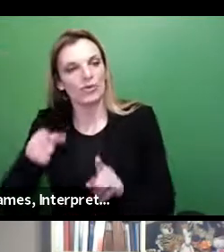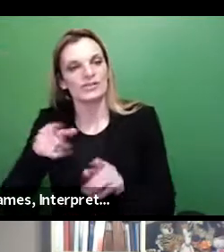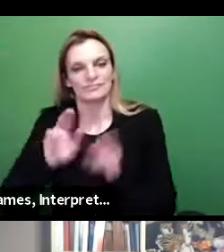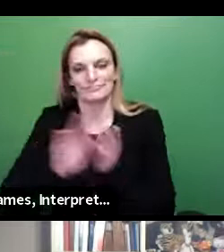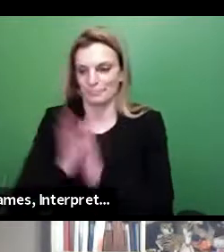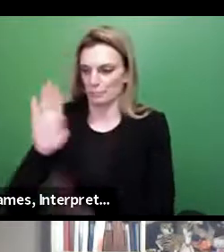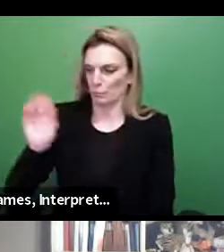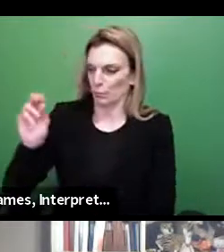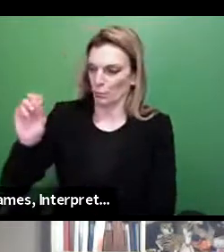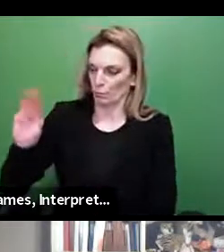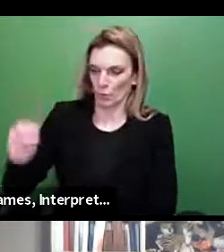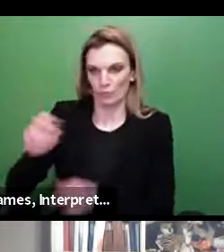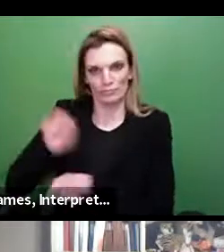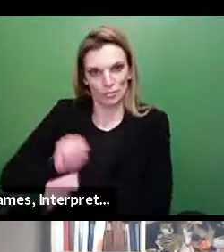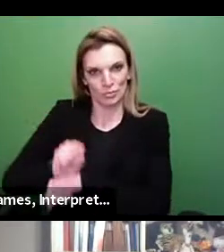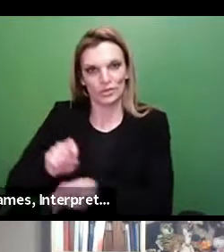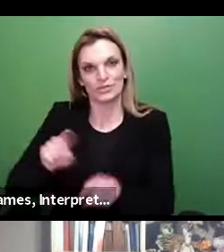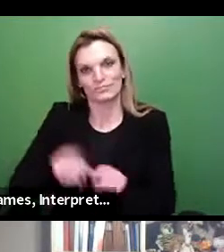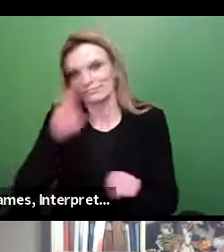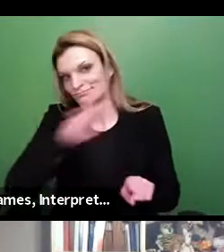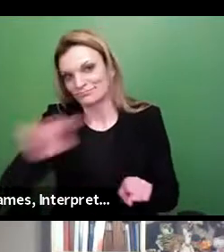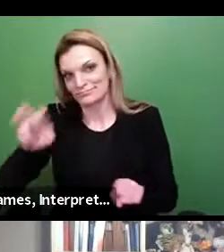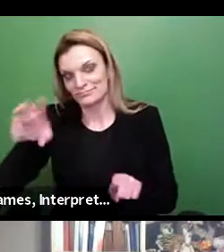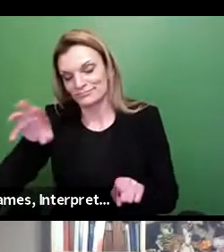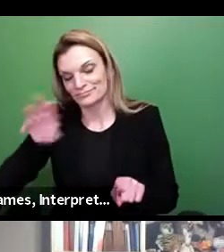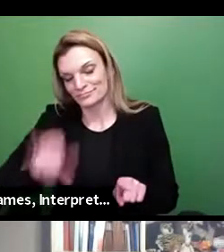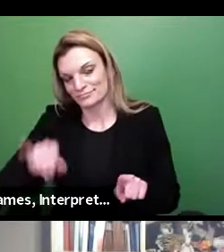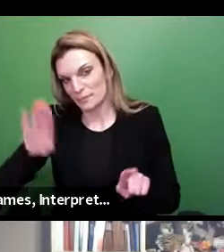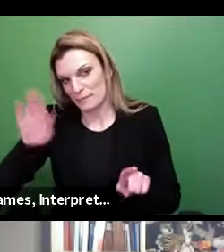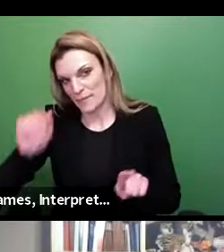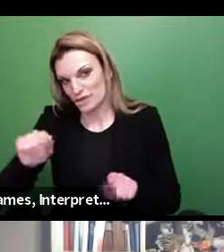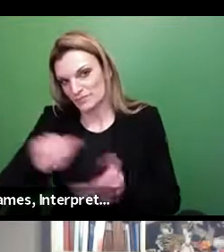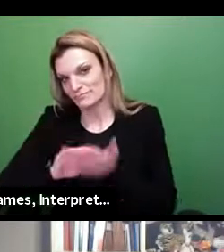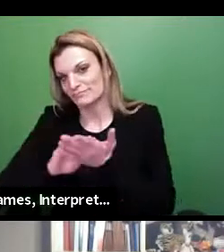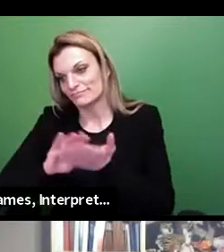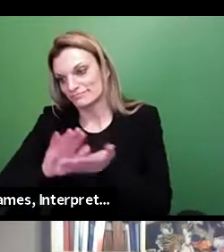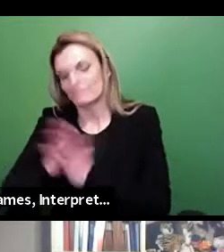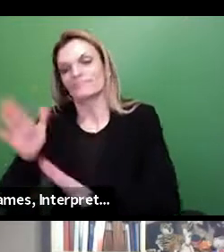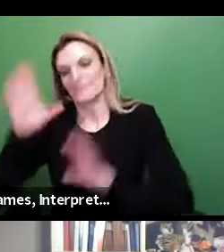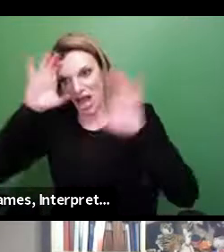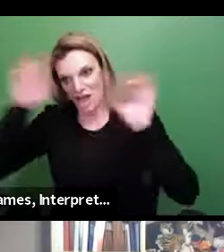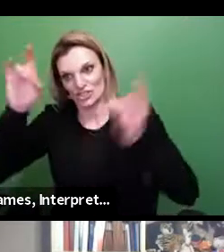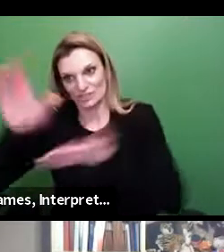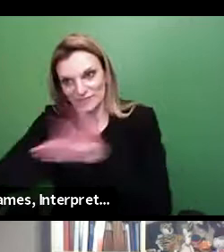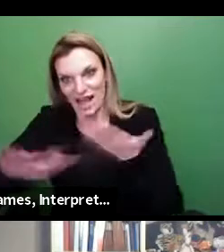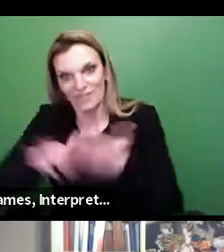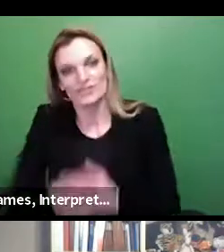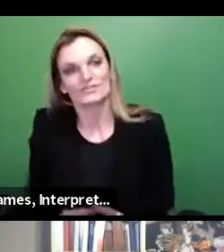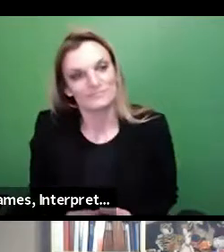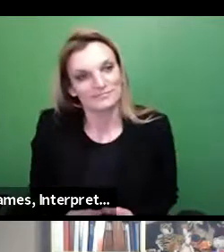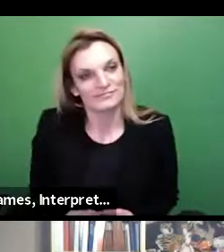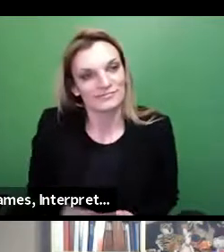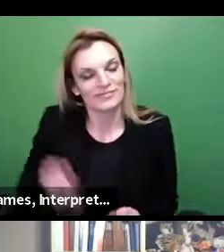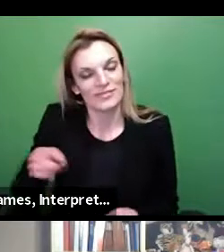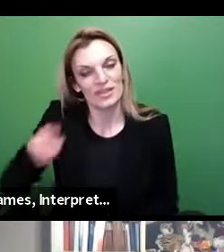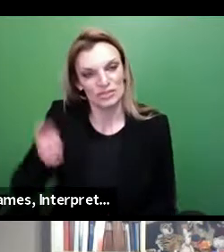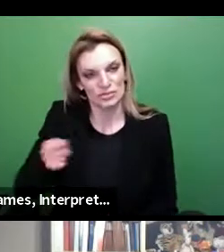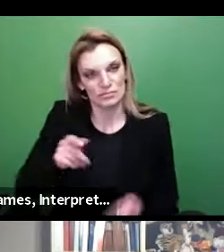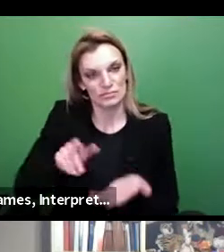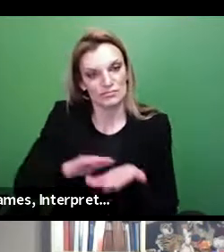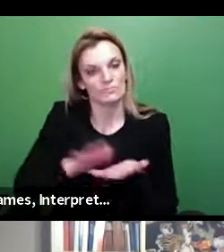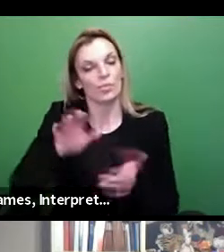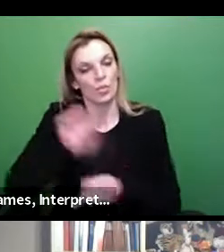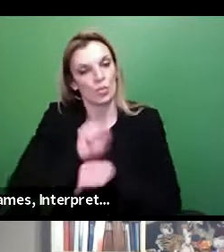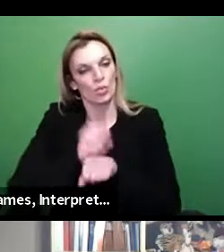where he earned a bachelor's degree and was active in the Delta Pi chapter of Kappa Alpha Psi. Whereas Judge Roberson then worked for the City of